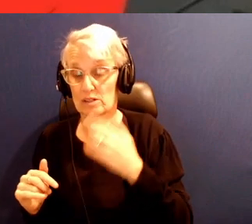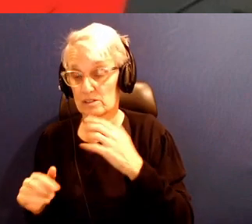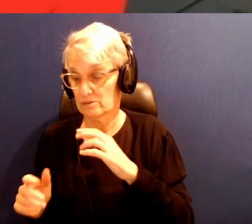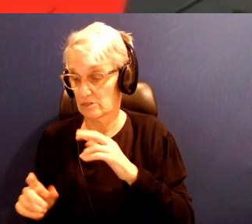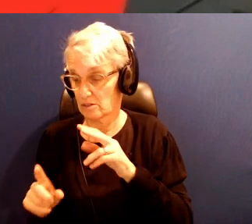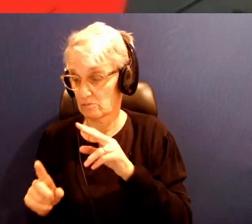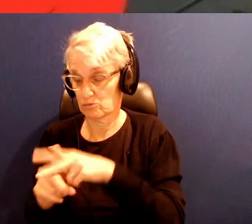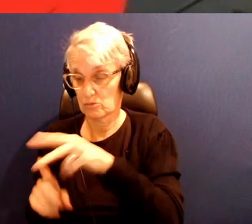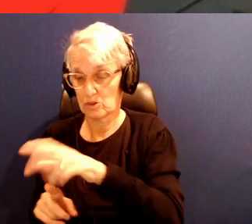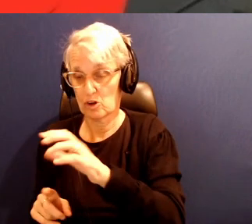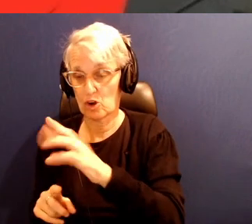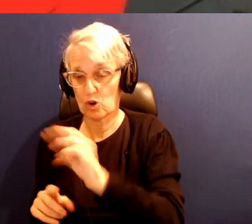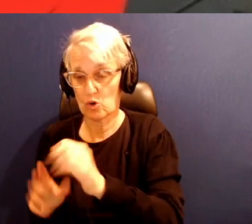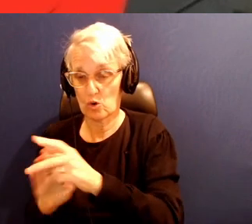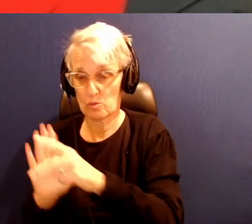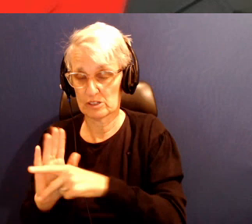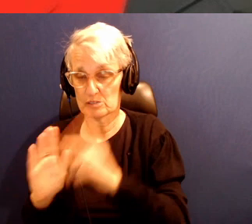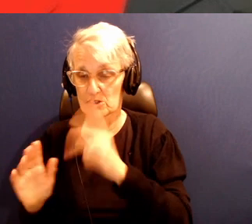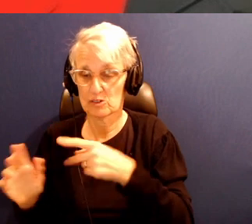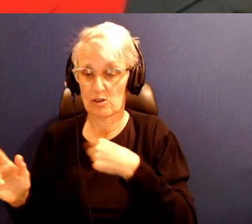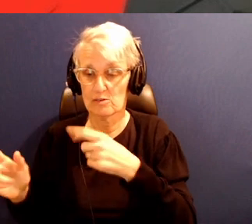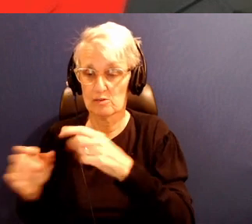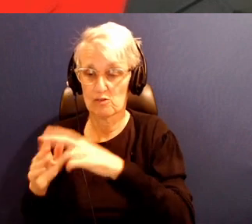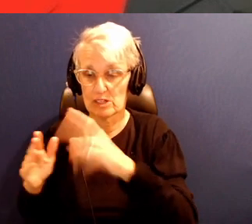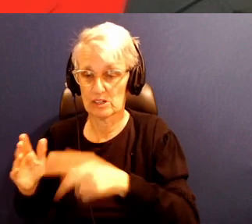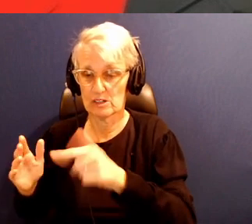core principles of the results-based